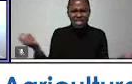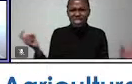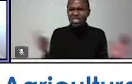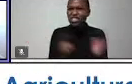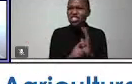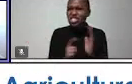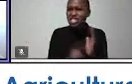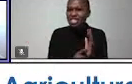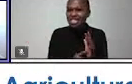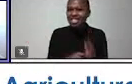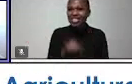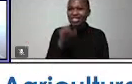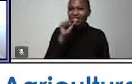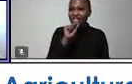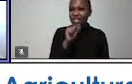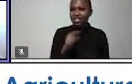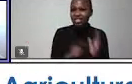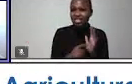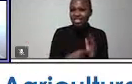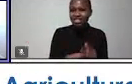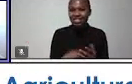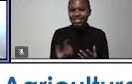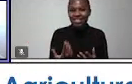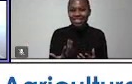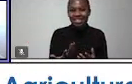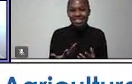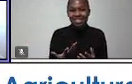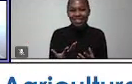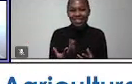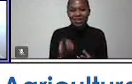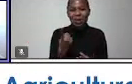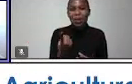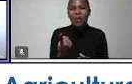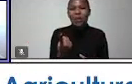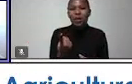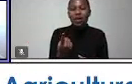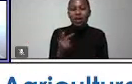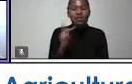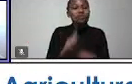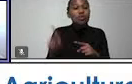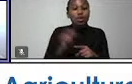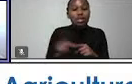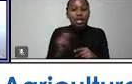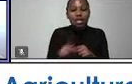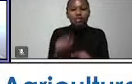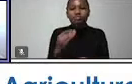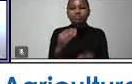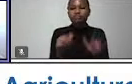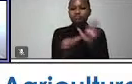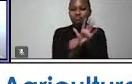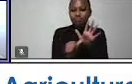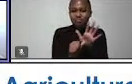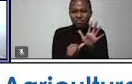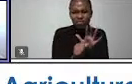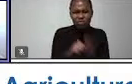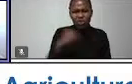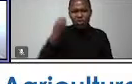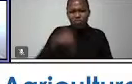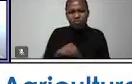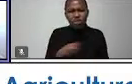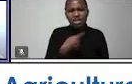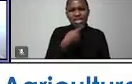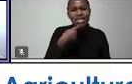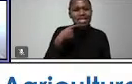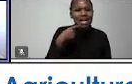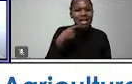and also the edible meat or fowl is also one of those products who are actually, you know, importing edible fruits and nuts. We are actually, in